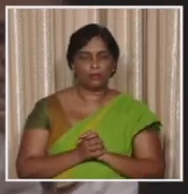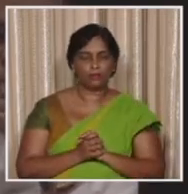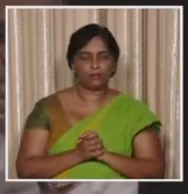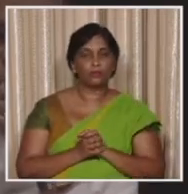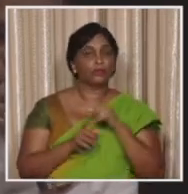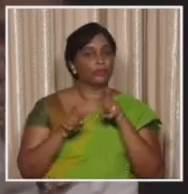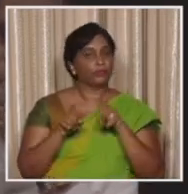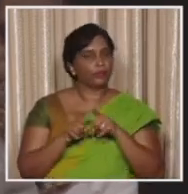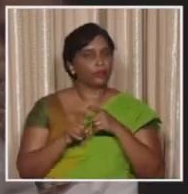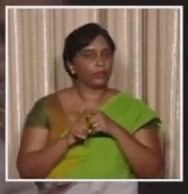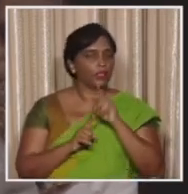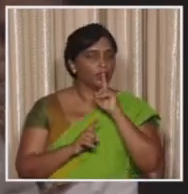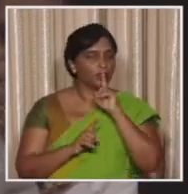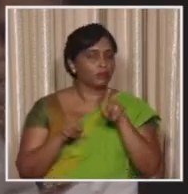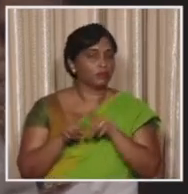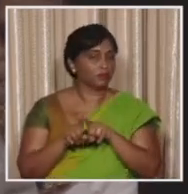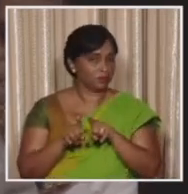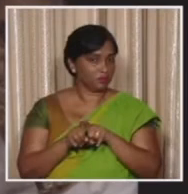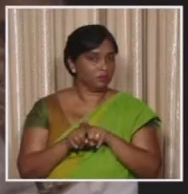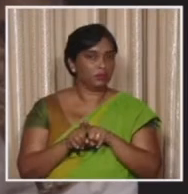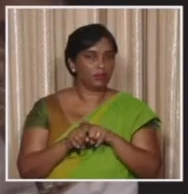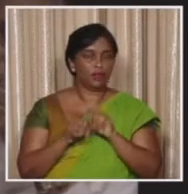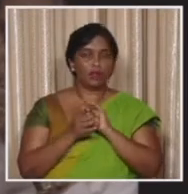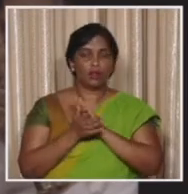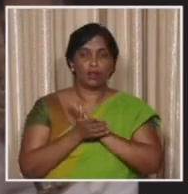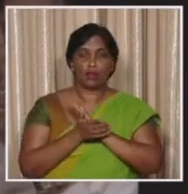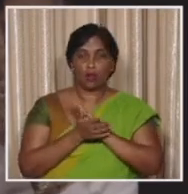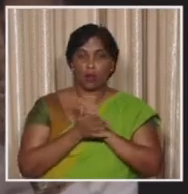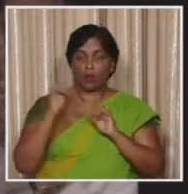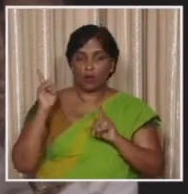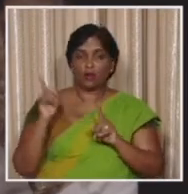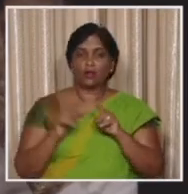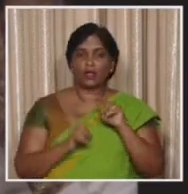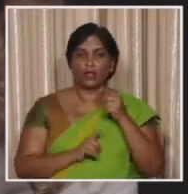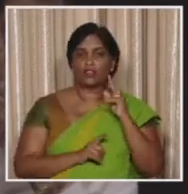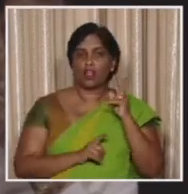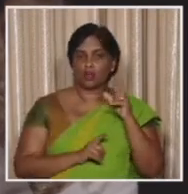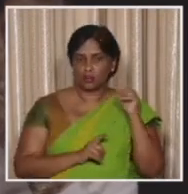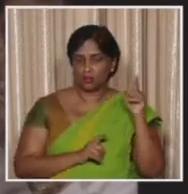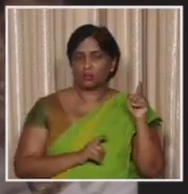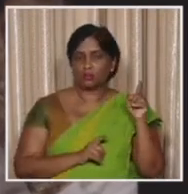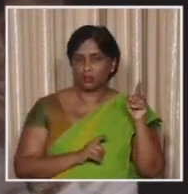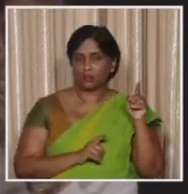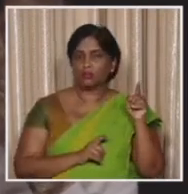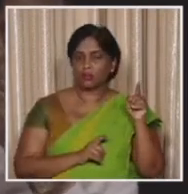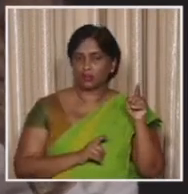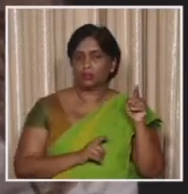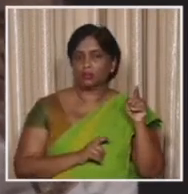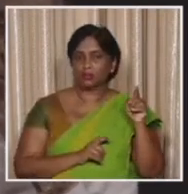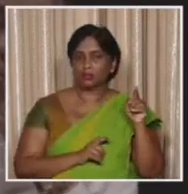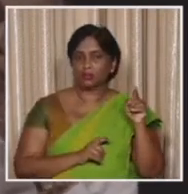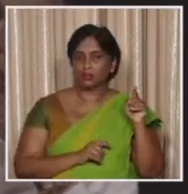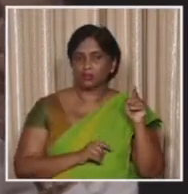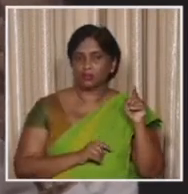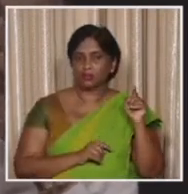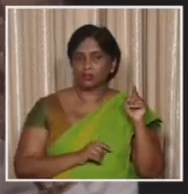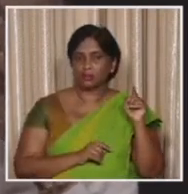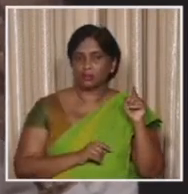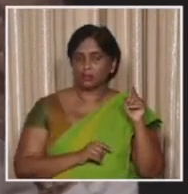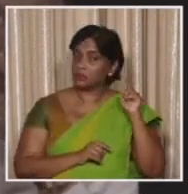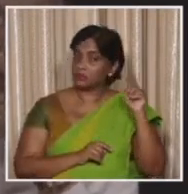again, Shangri-La is selling at 180. They don't have a problem with the occupancy. So hotels can sell the rate that they